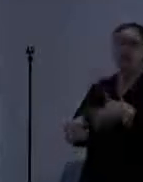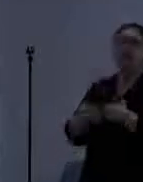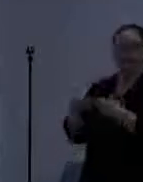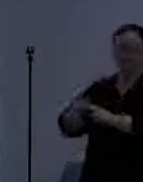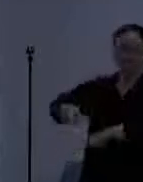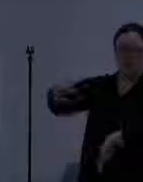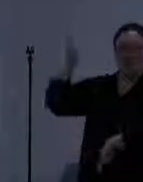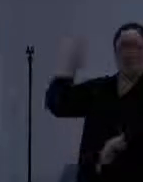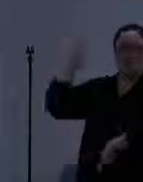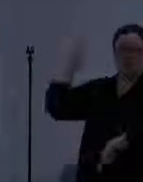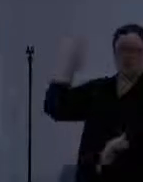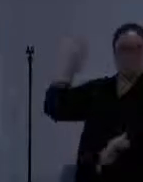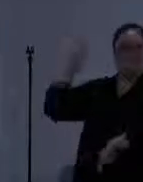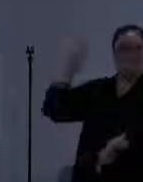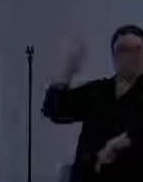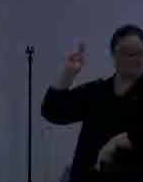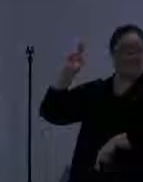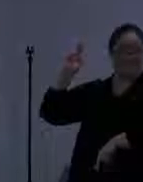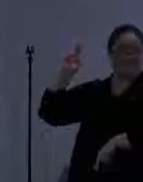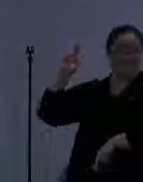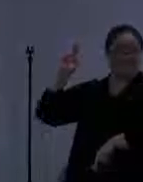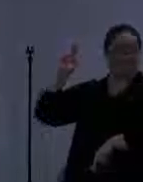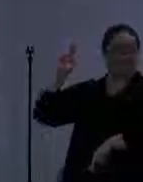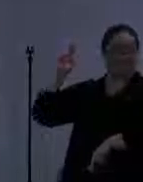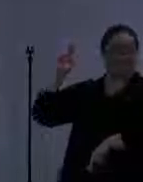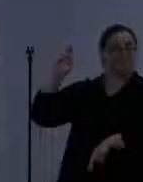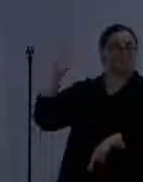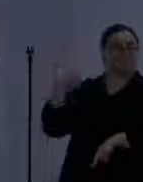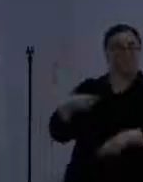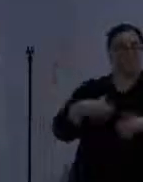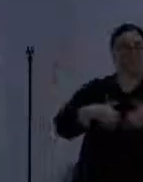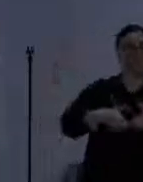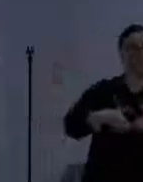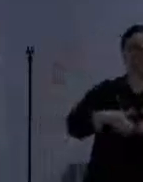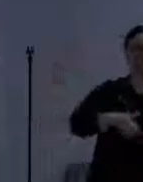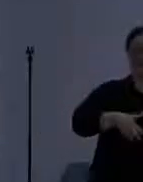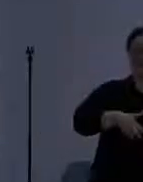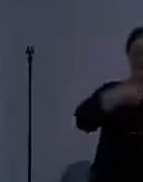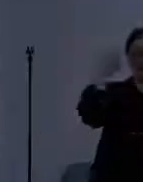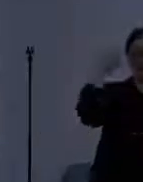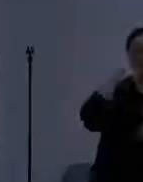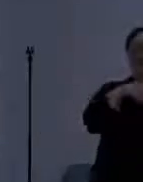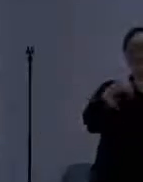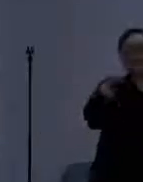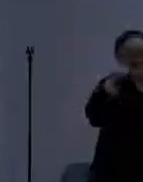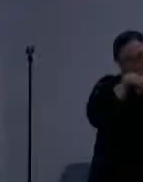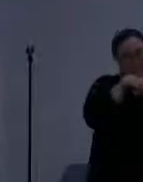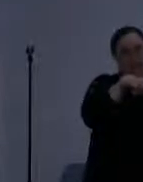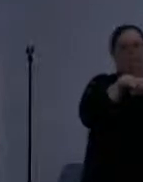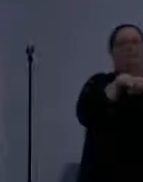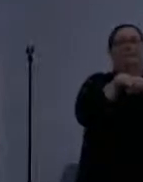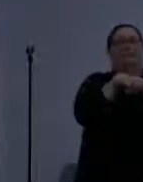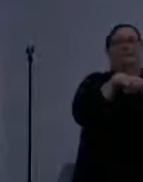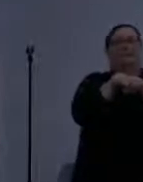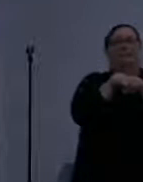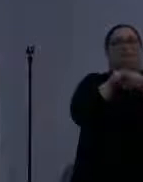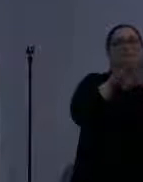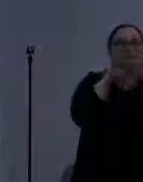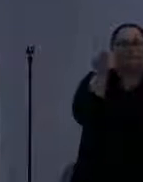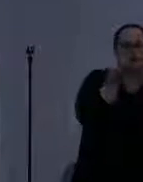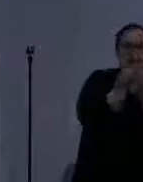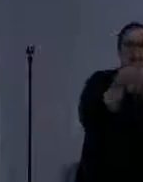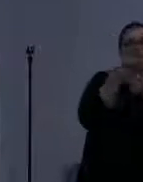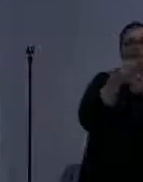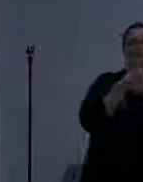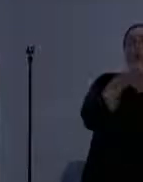will now have complaints in the same place that we're also seeing the reporting that providers